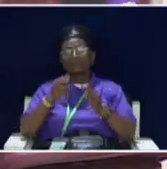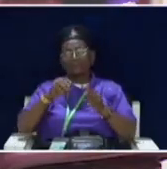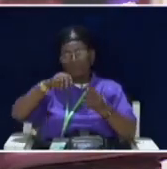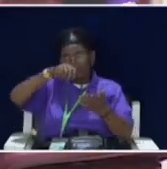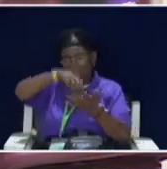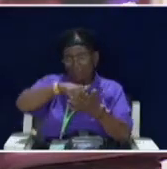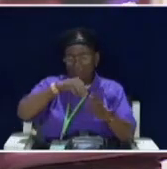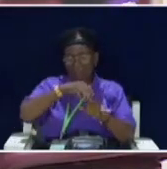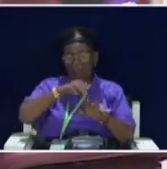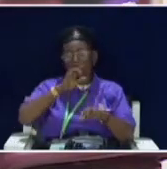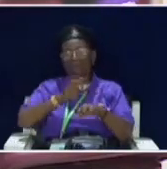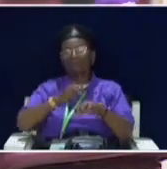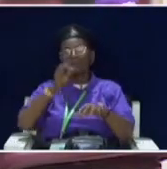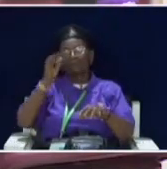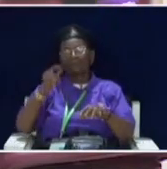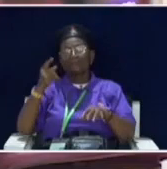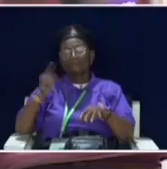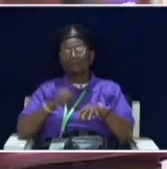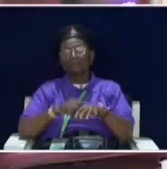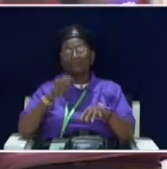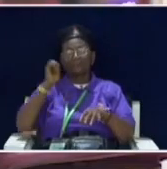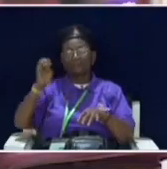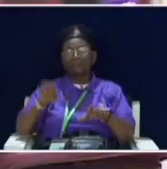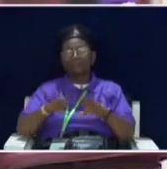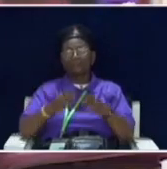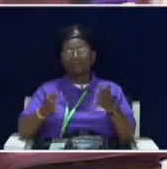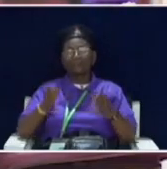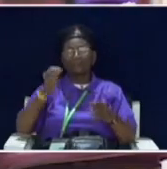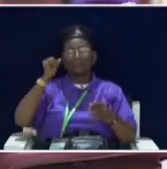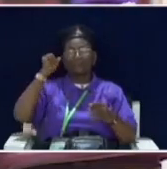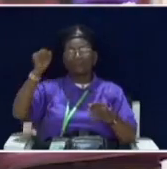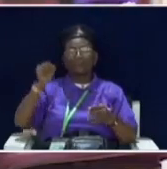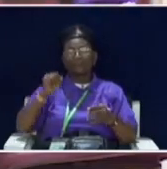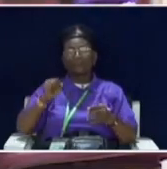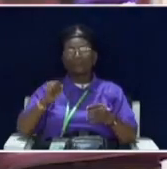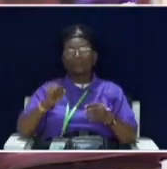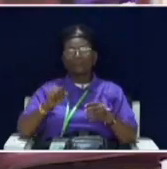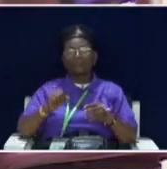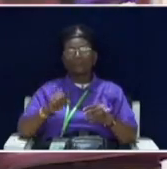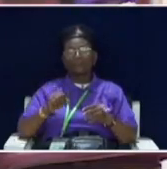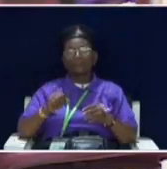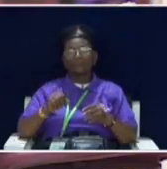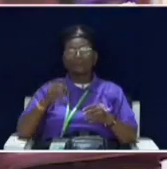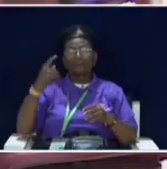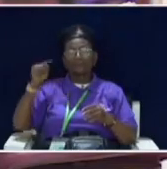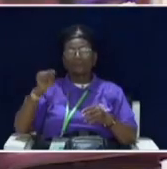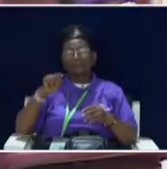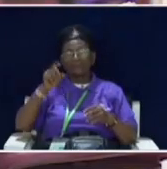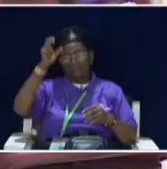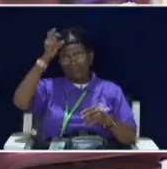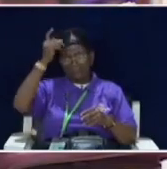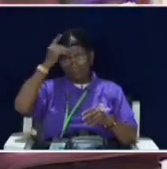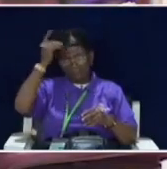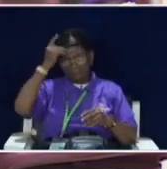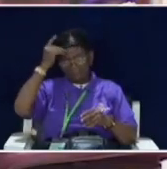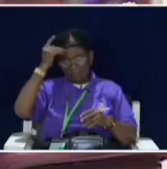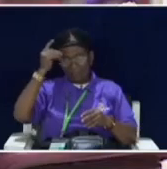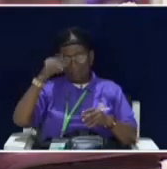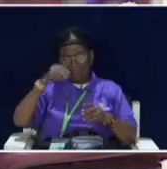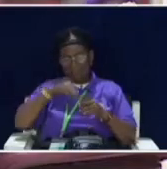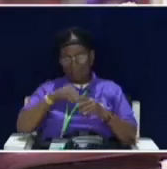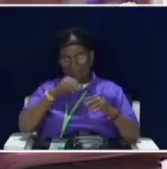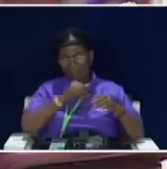the time he opened his mouth, the demons inside began to talk.